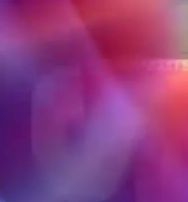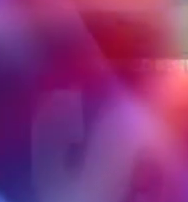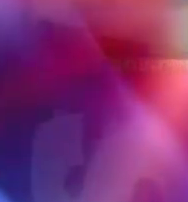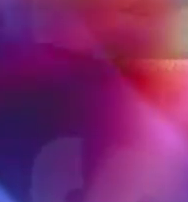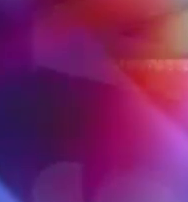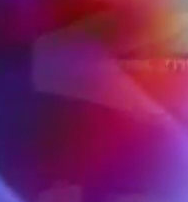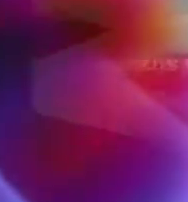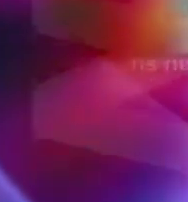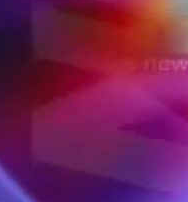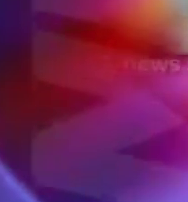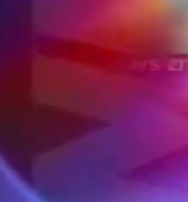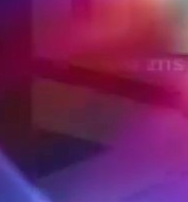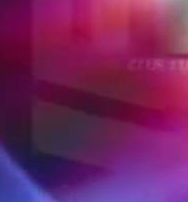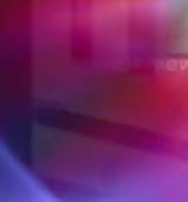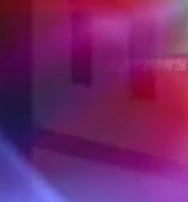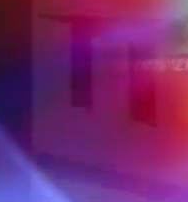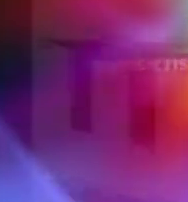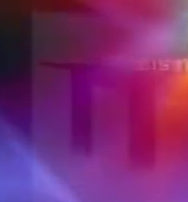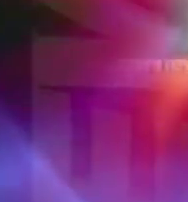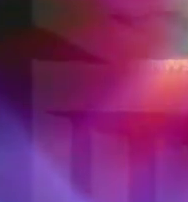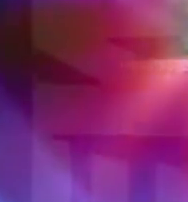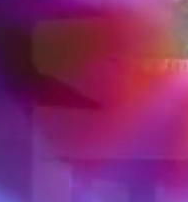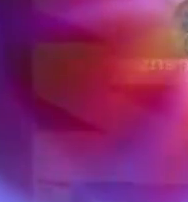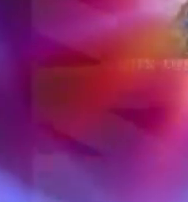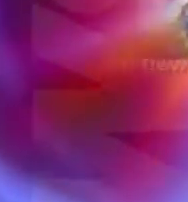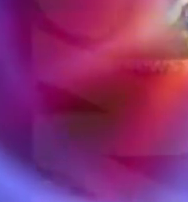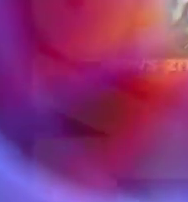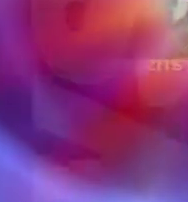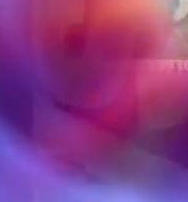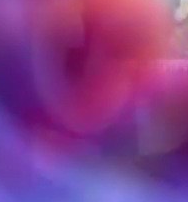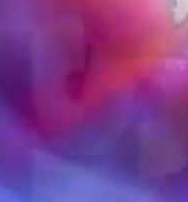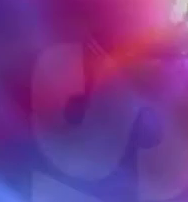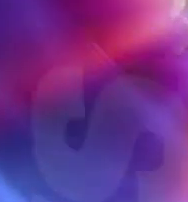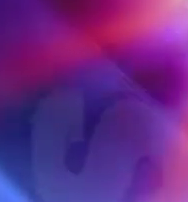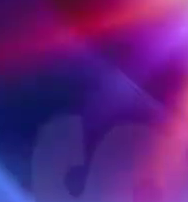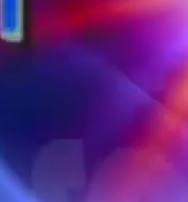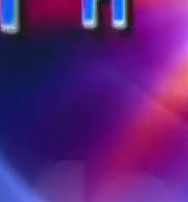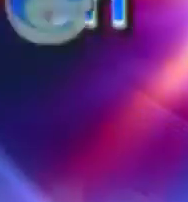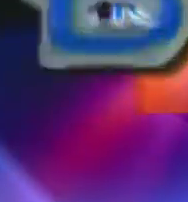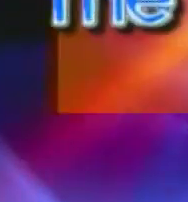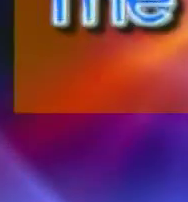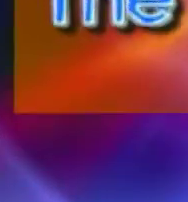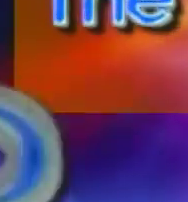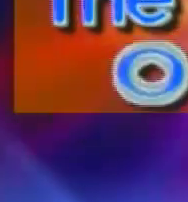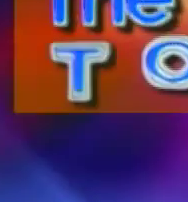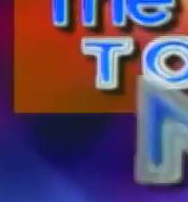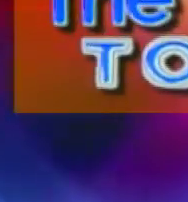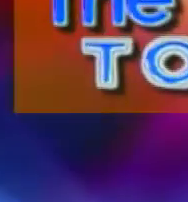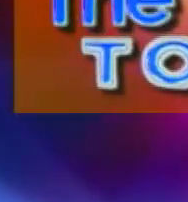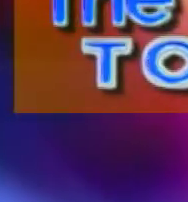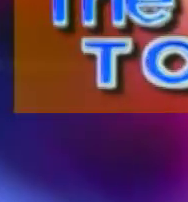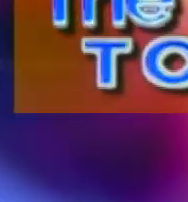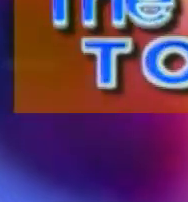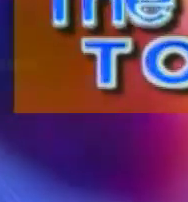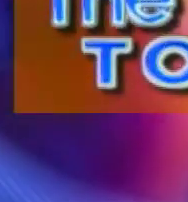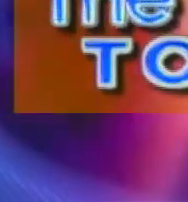Covering the islands of the Bahamas, ZNS Network presents The Bahamas Tonight.